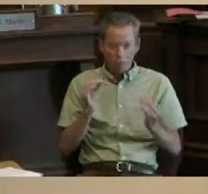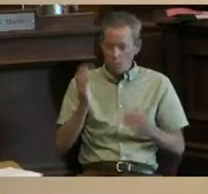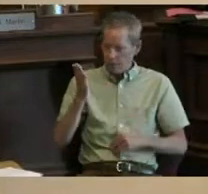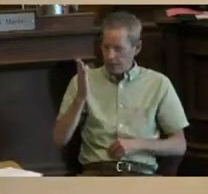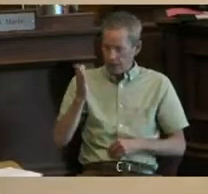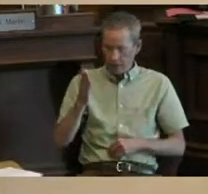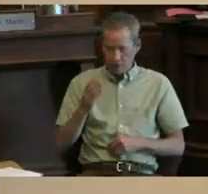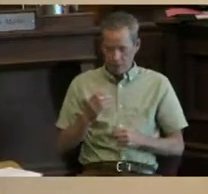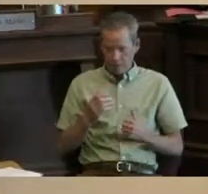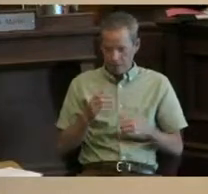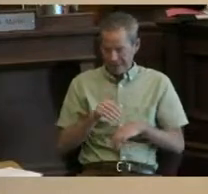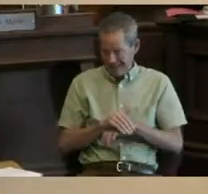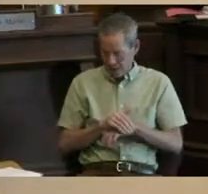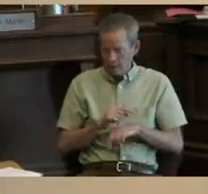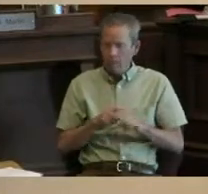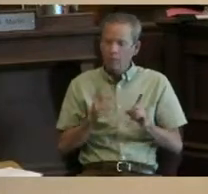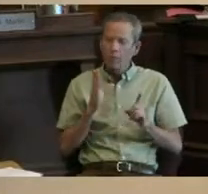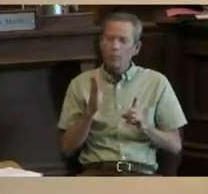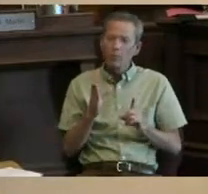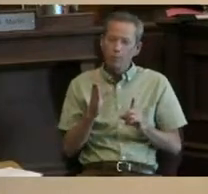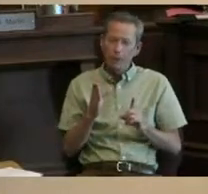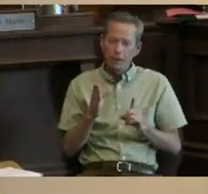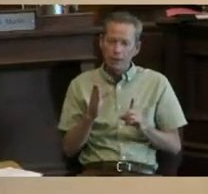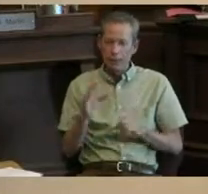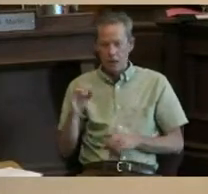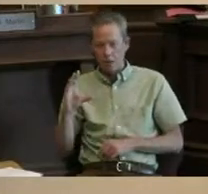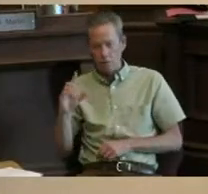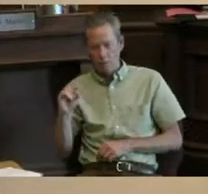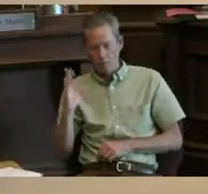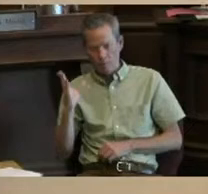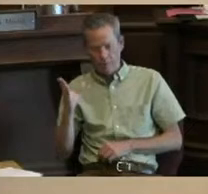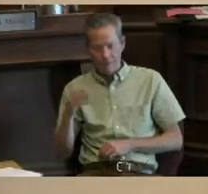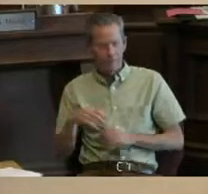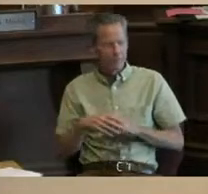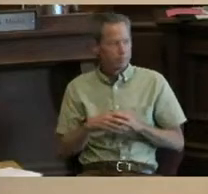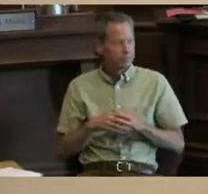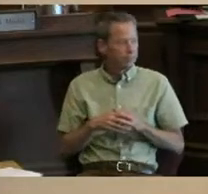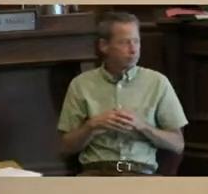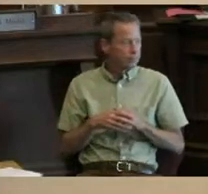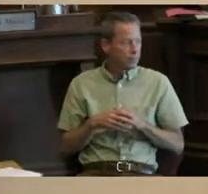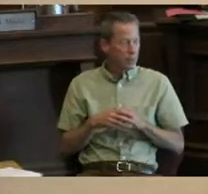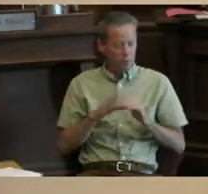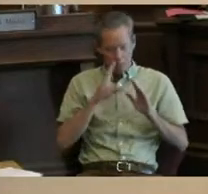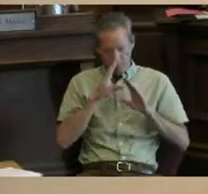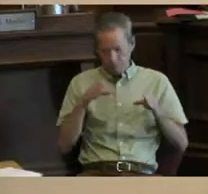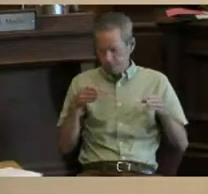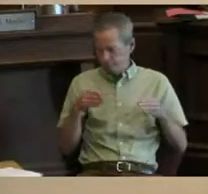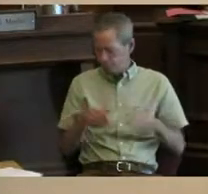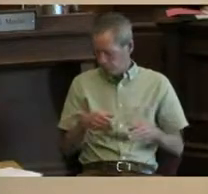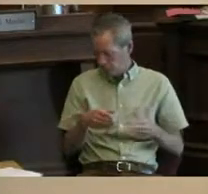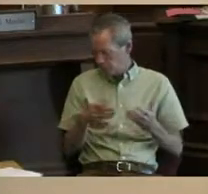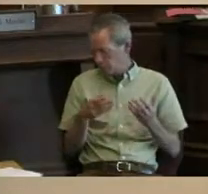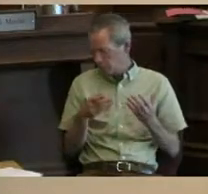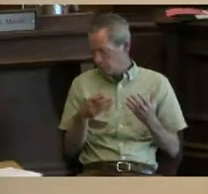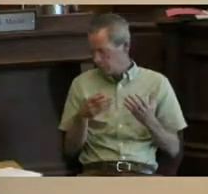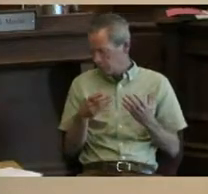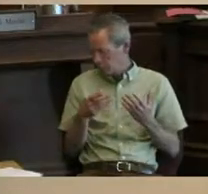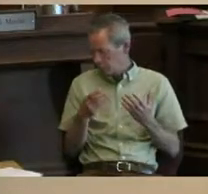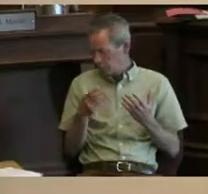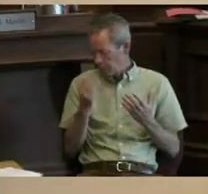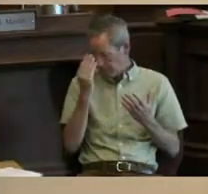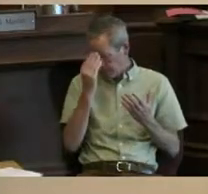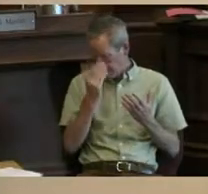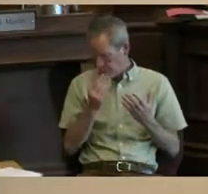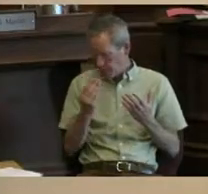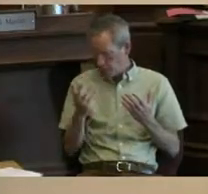presentations tonight, but we will be in October. So I'm going to go straight into the information that